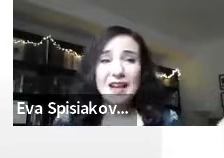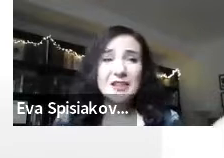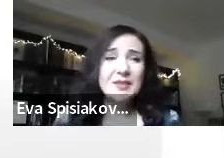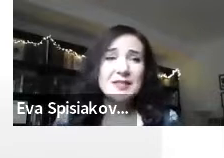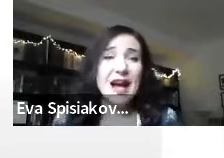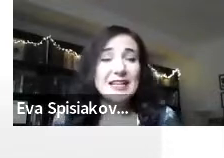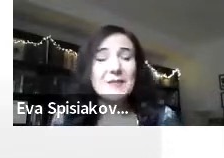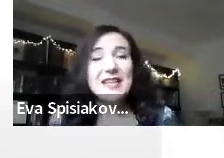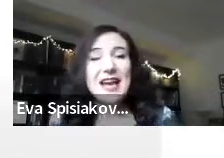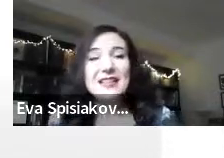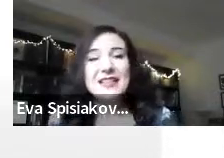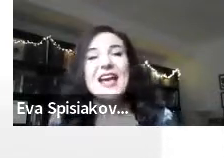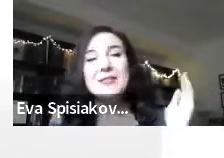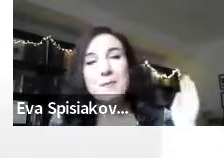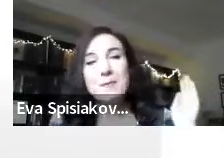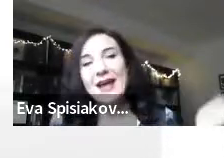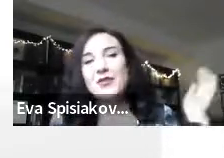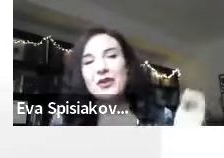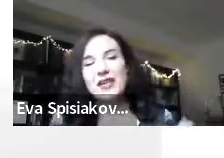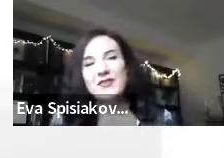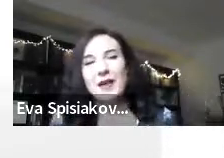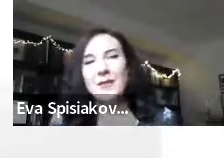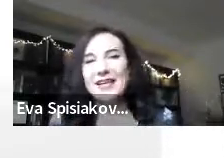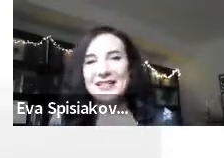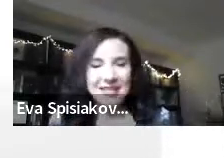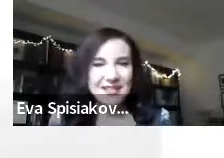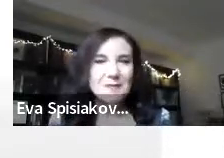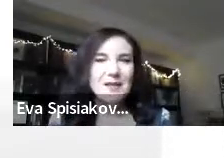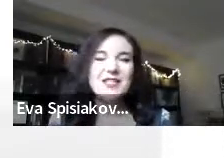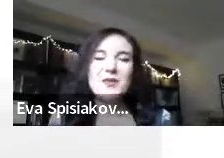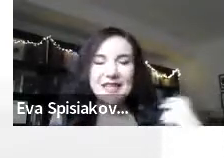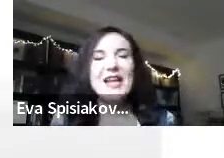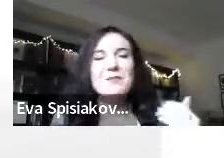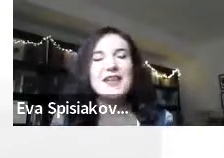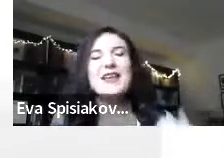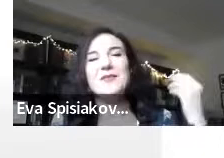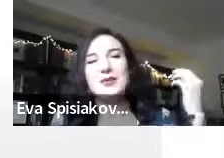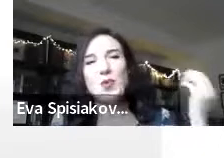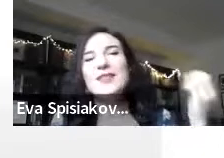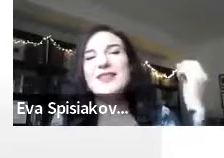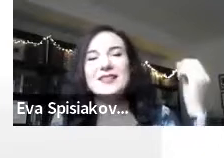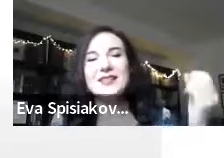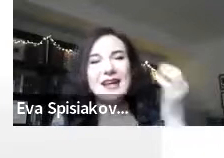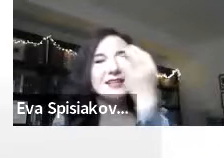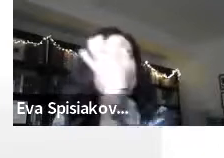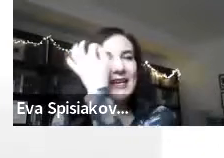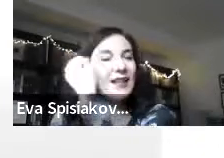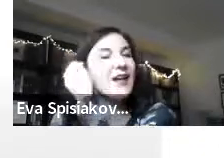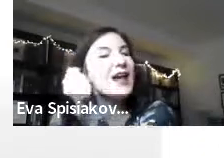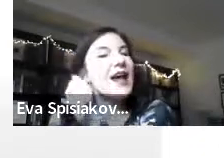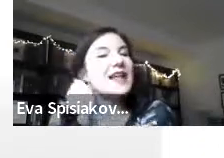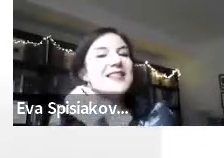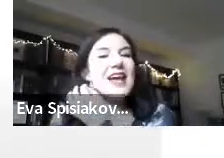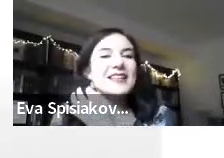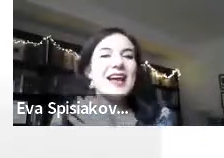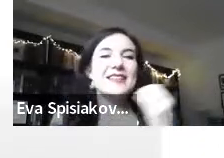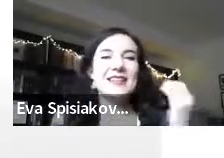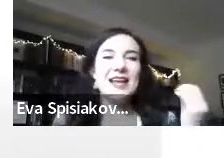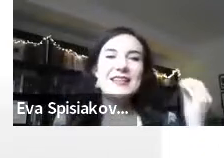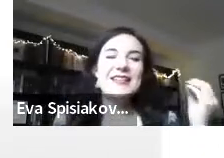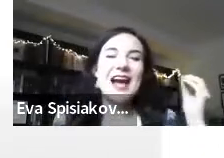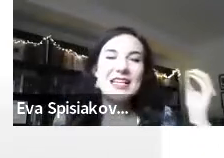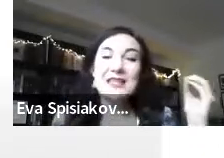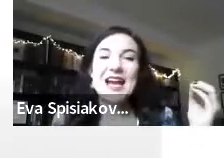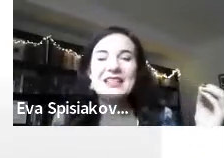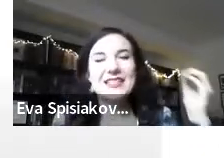this is Sky News, asthma inhalers as bad for the environment as eating meat. So again, picking up that one little tiny detail and saying